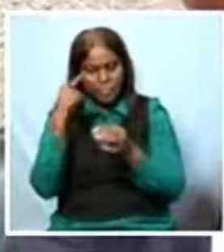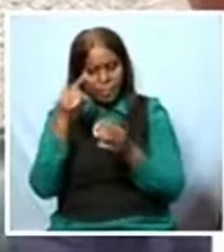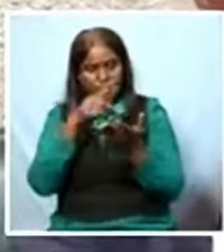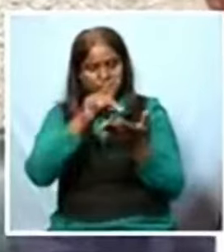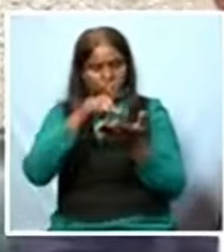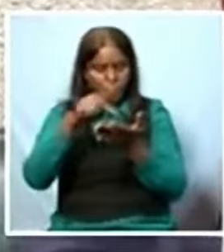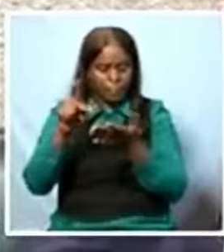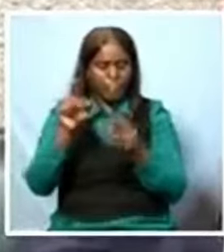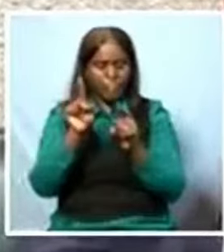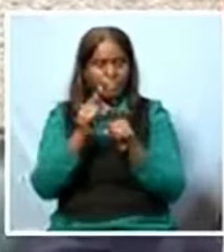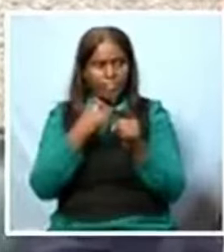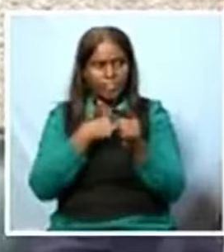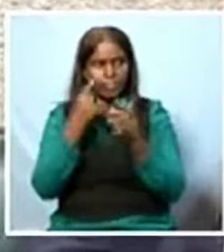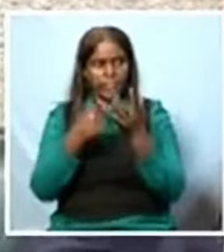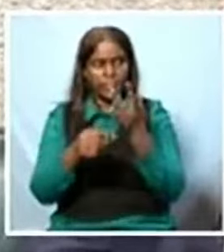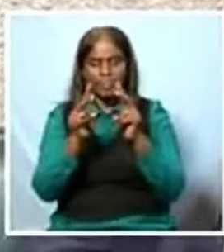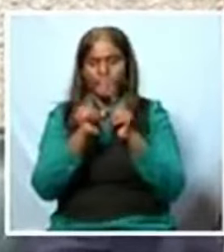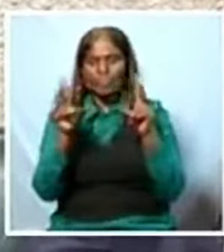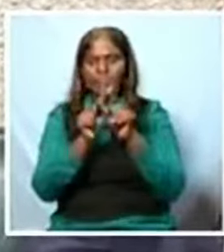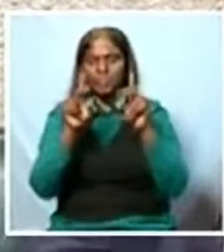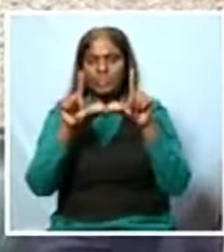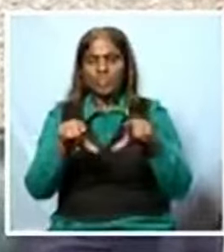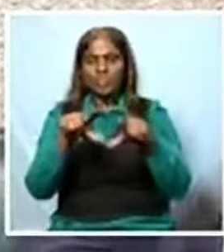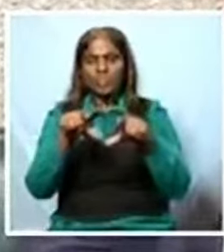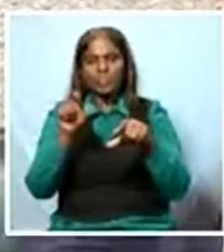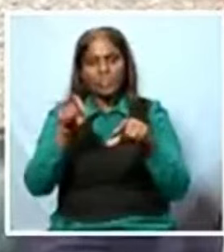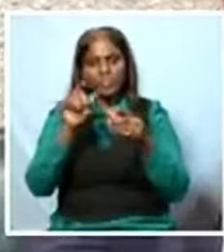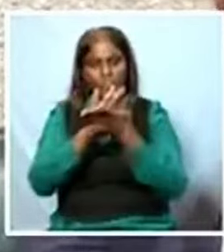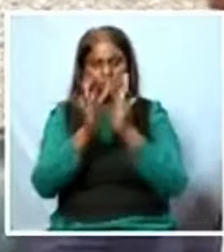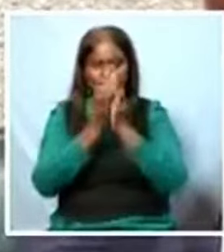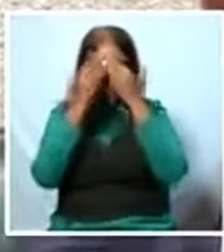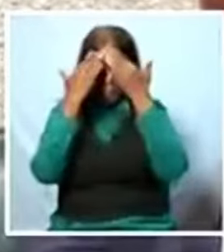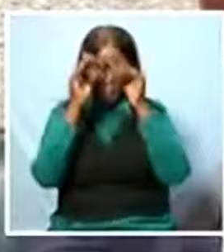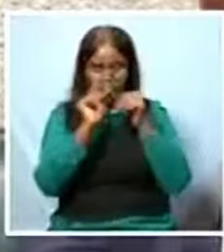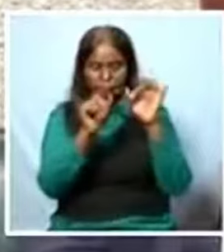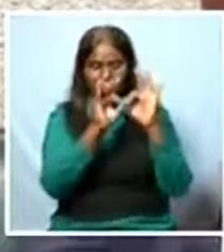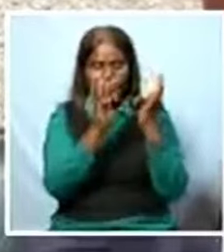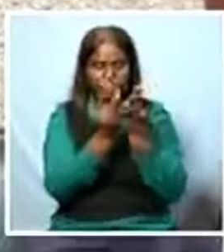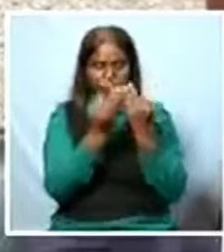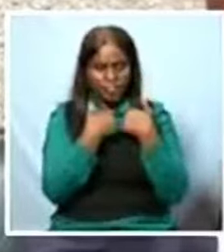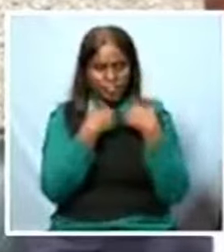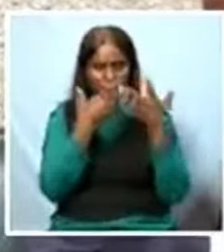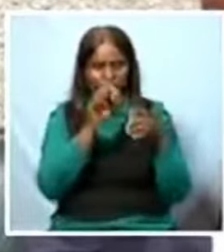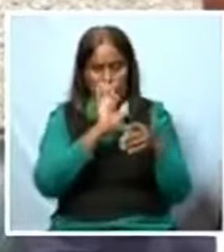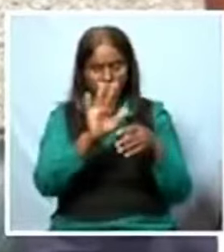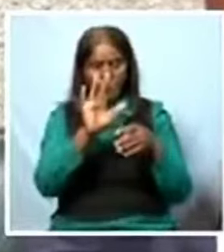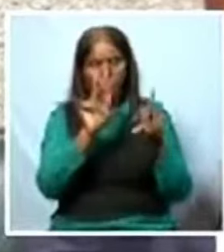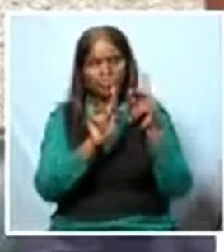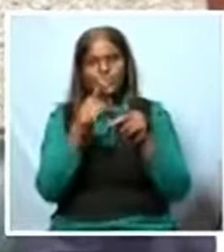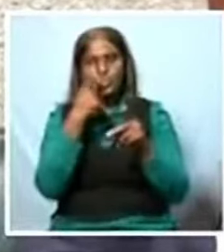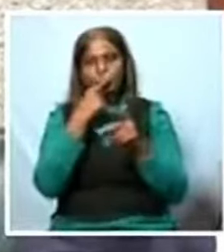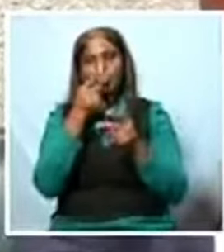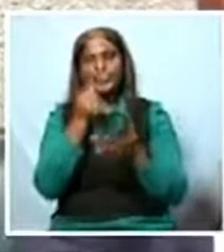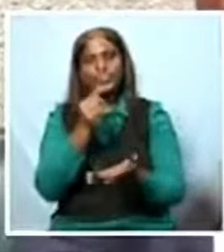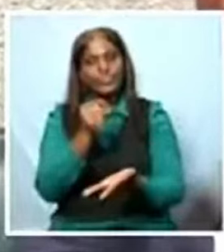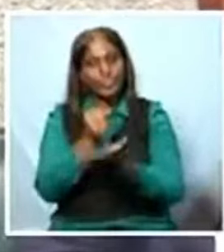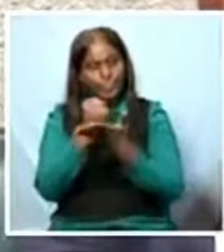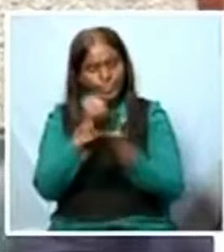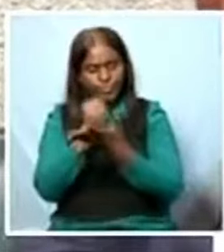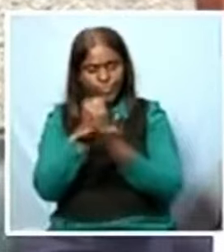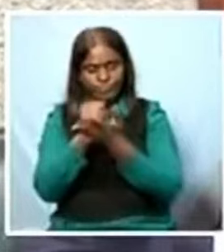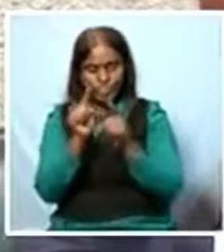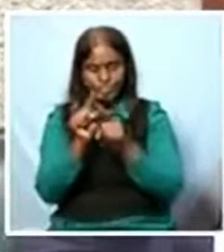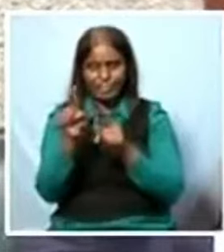compensation are very, very low. We need to realize that these families have lost their breadwinners, and without